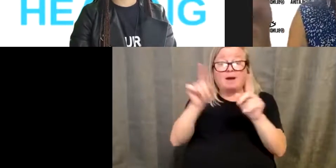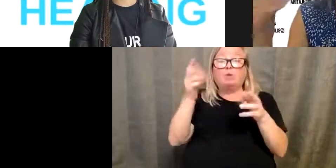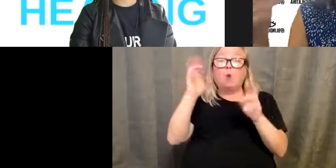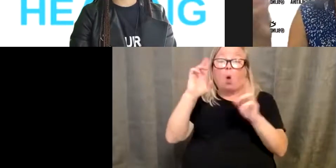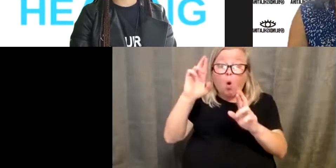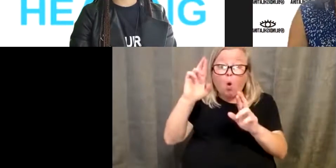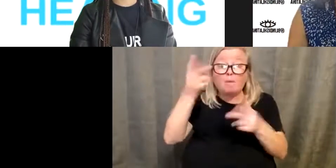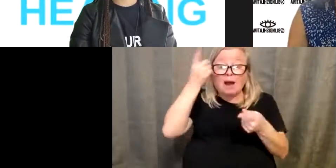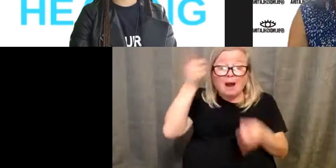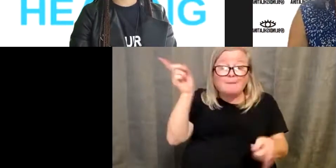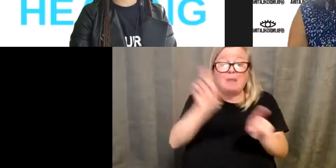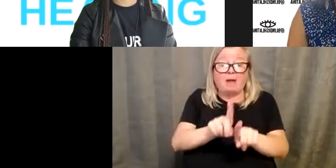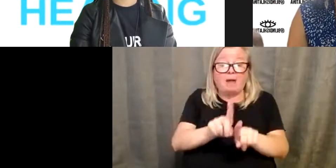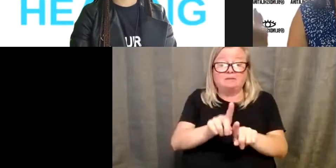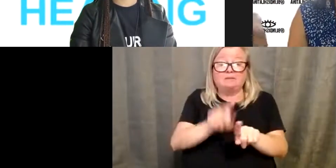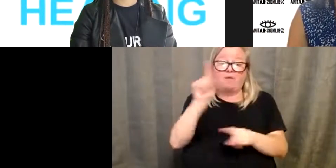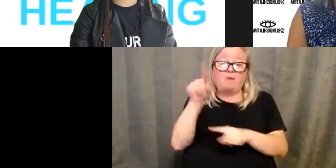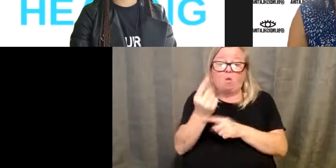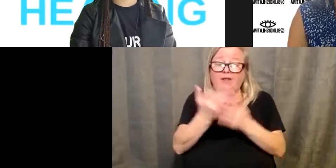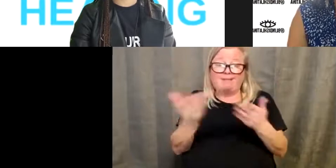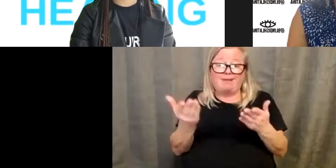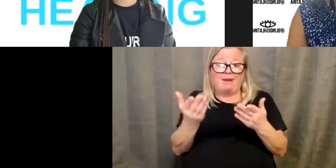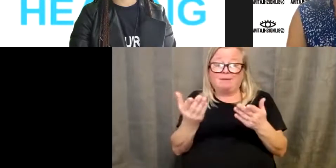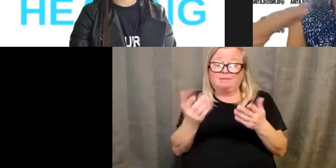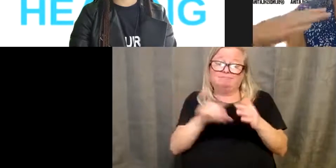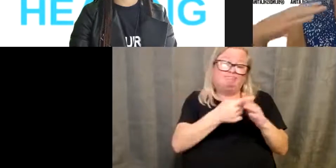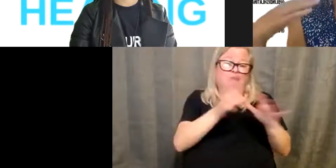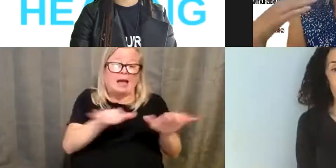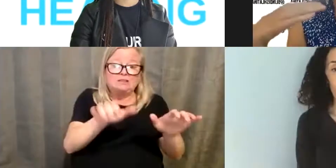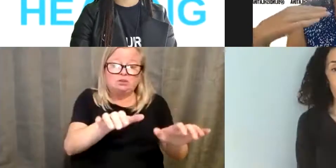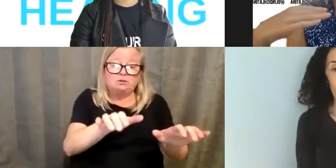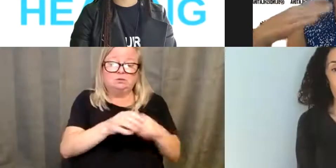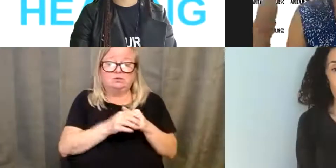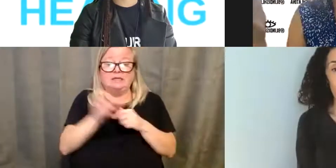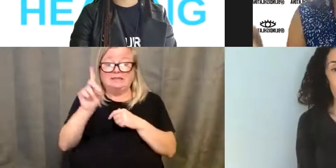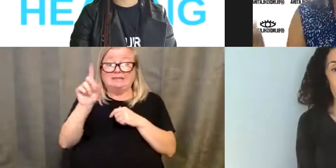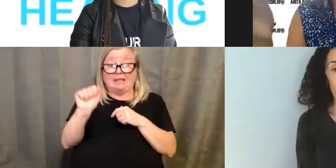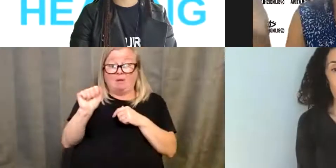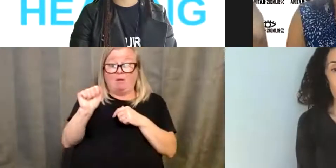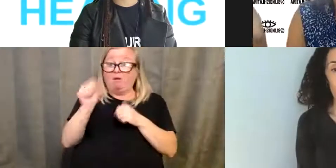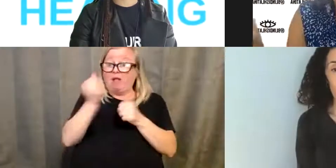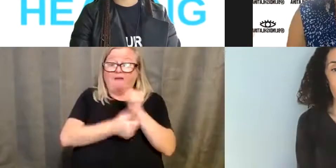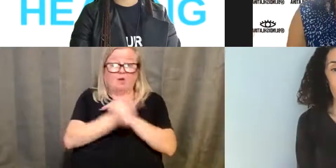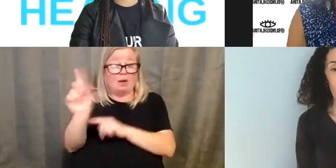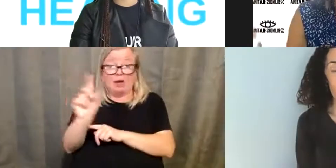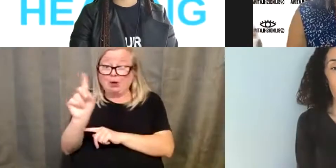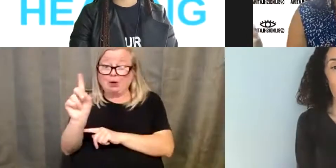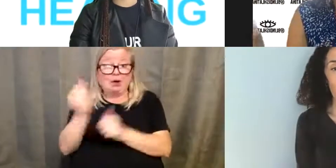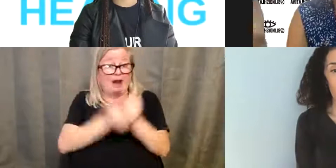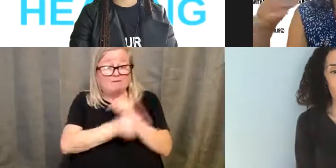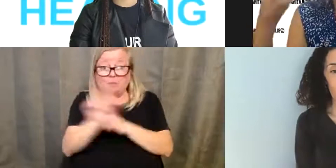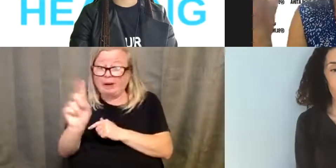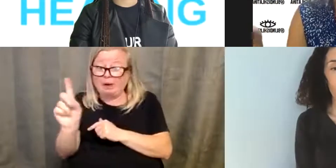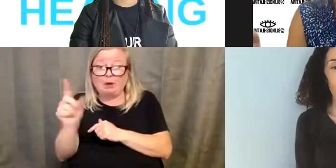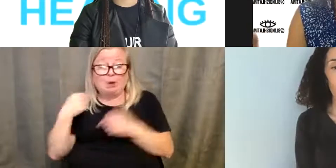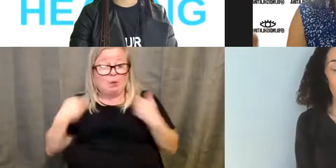compliance is not the main driver of actions. The disabled are everywhere. We are everywhere.